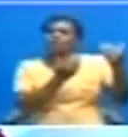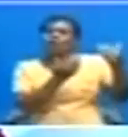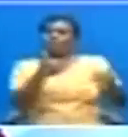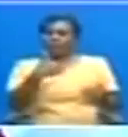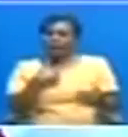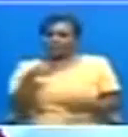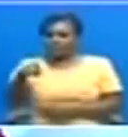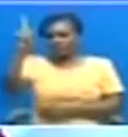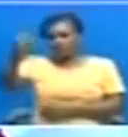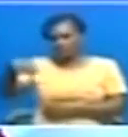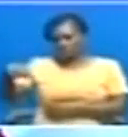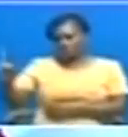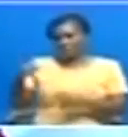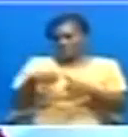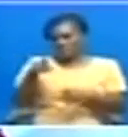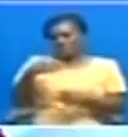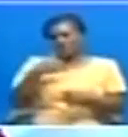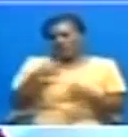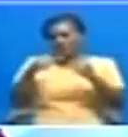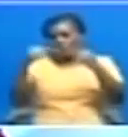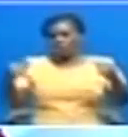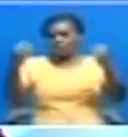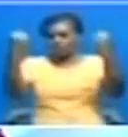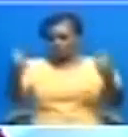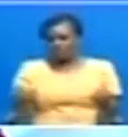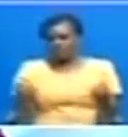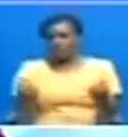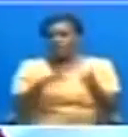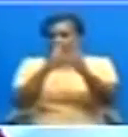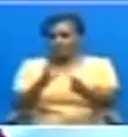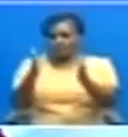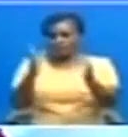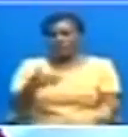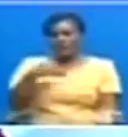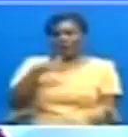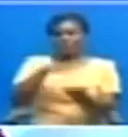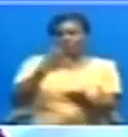optimistic that they will qualify despite tough opposition. Abdullah Ahmed with the details.